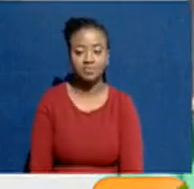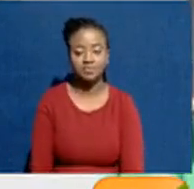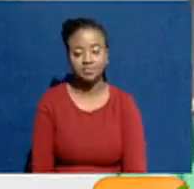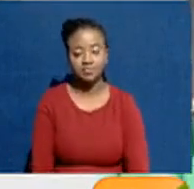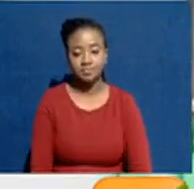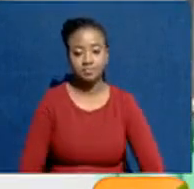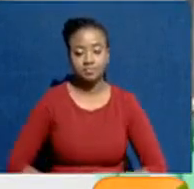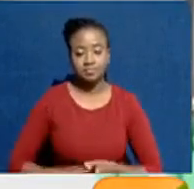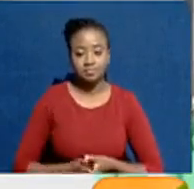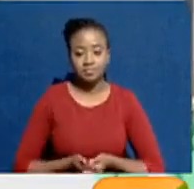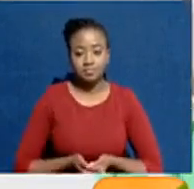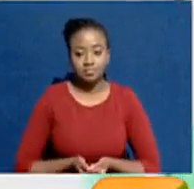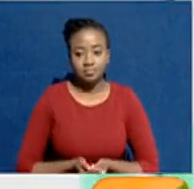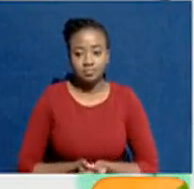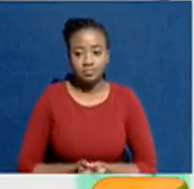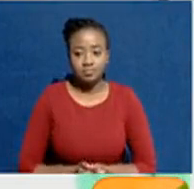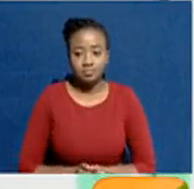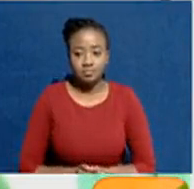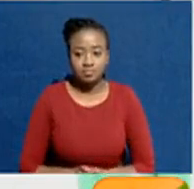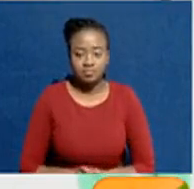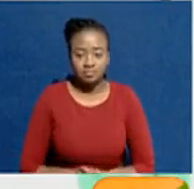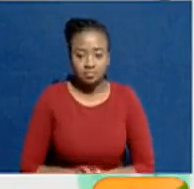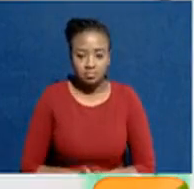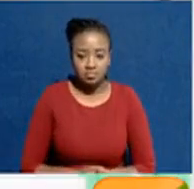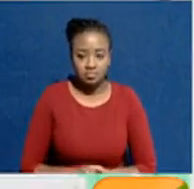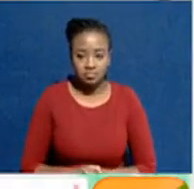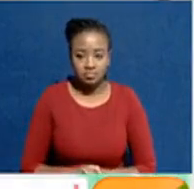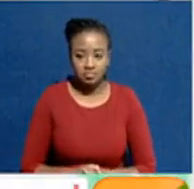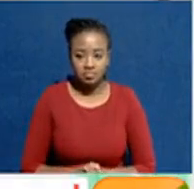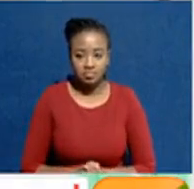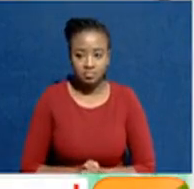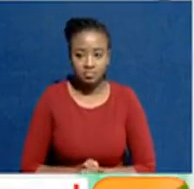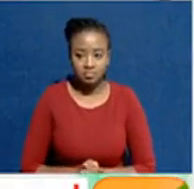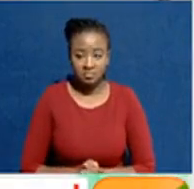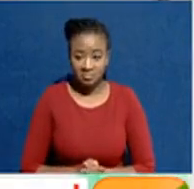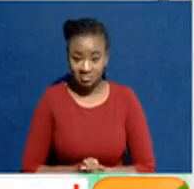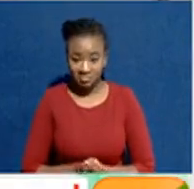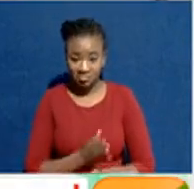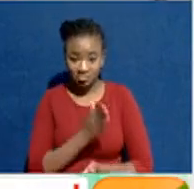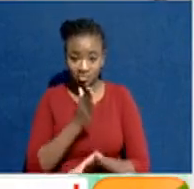It's not genetic. One is not really born with it.